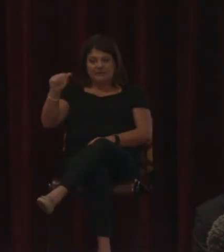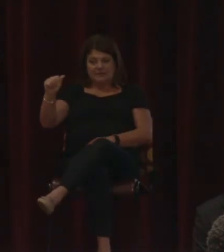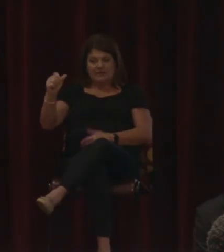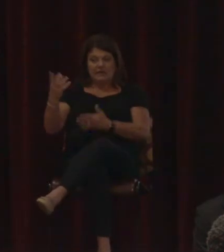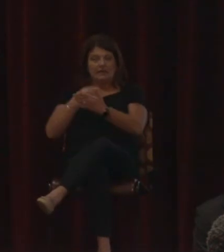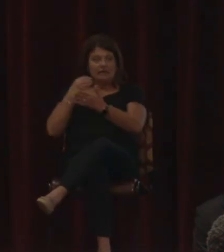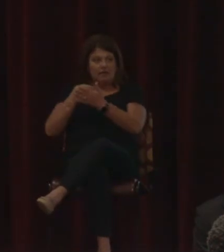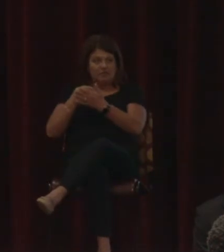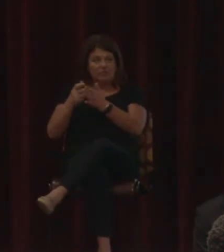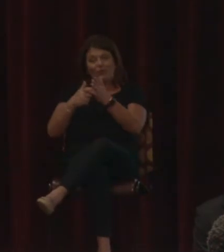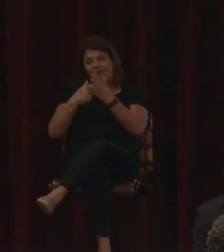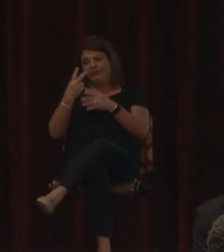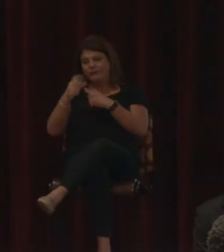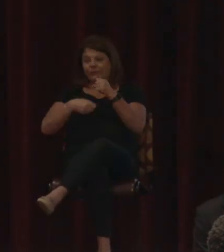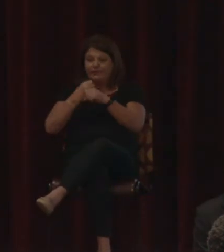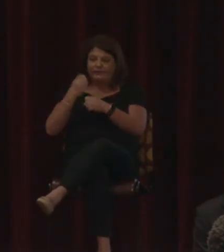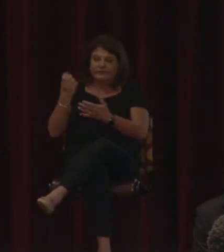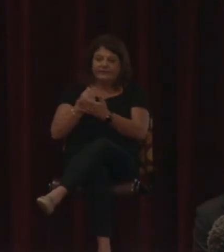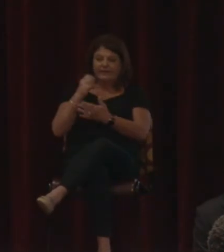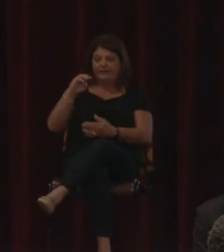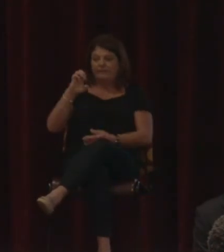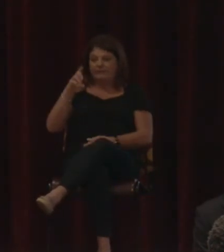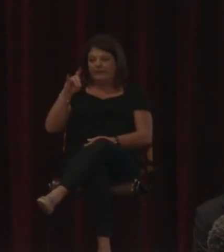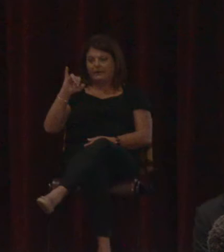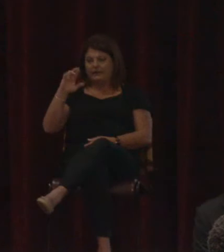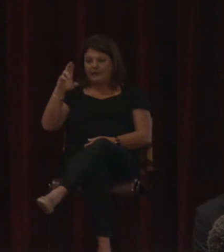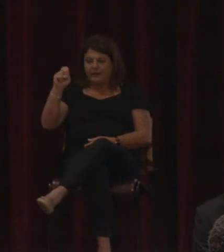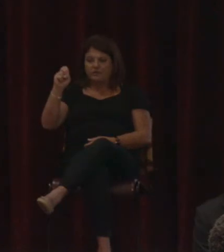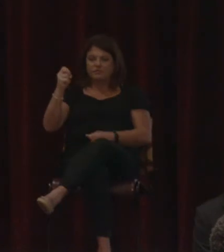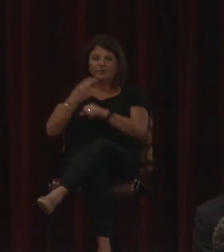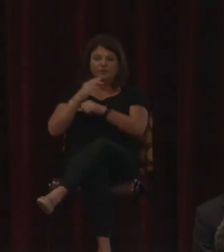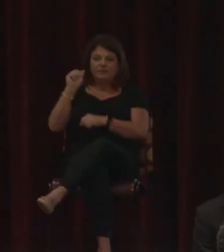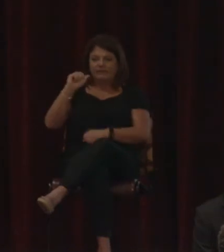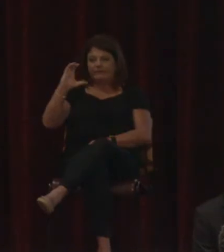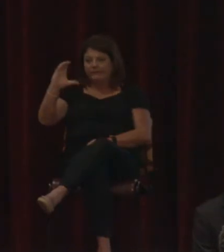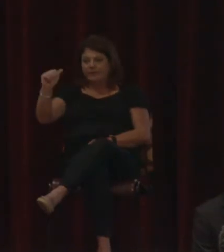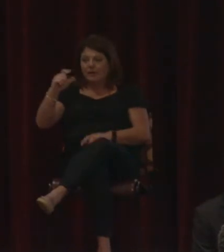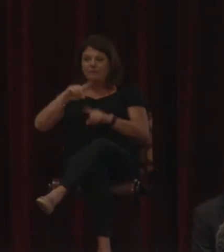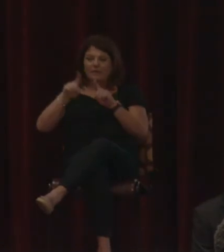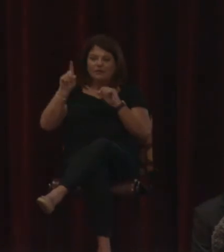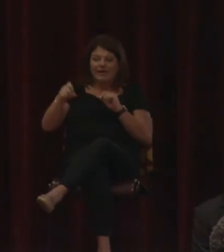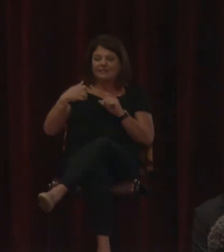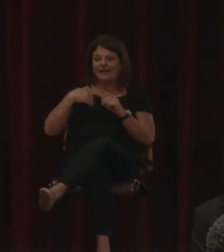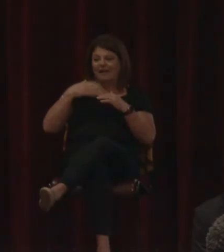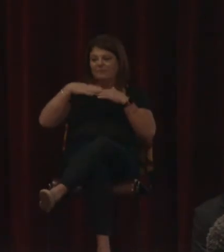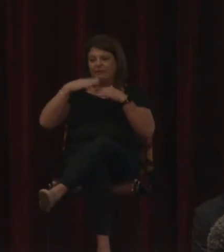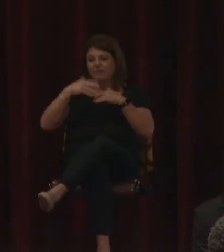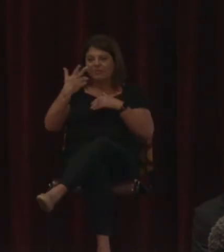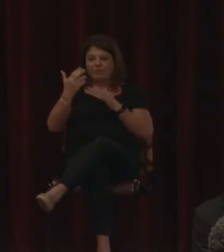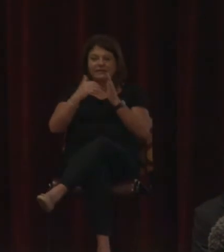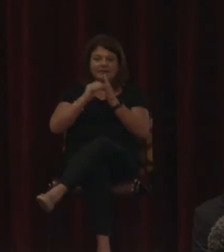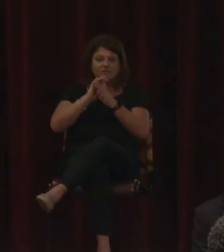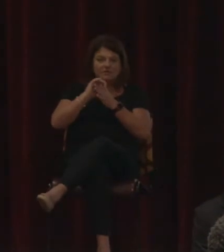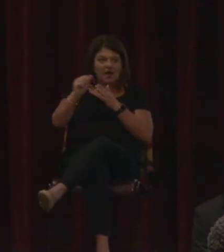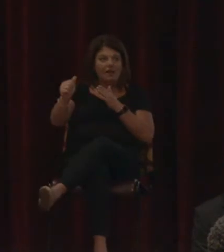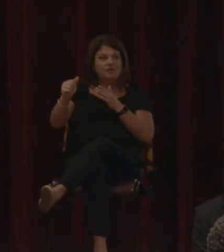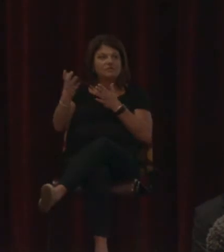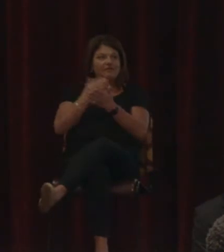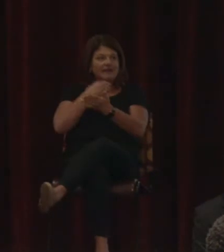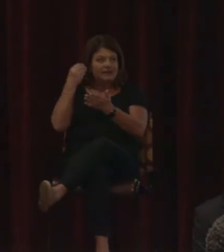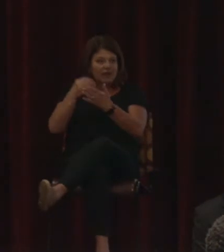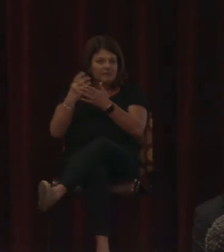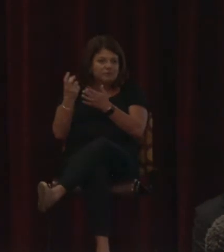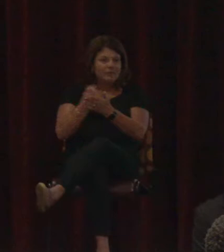to get the Medicare, so we use the Affordable Care Act on those 2 years. But we have to have at least $13,000 of income here in Georgia, the federal poverty limit, to get